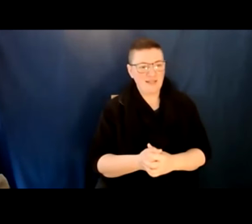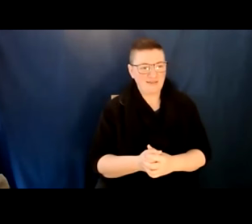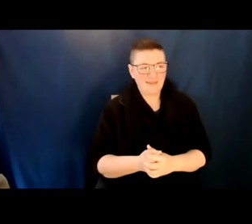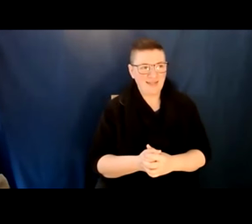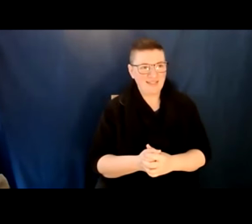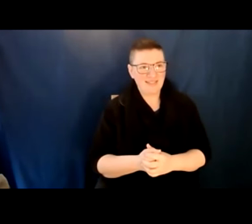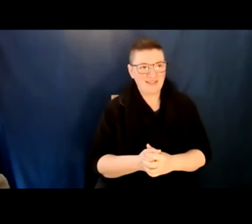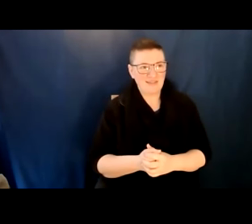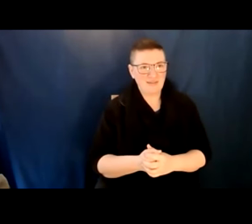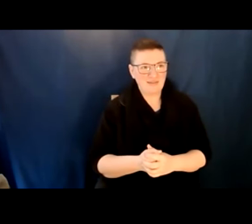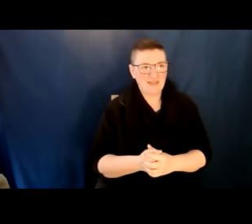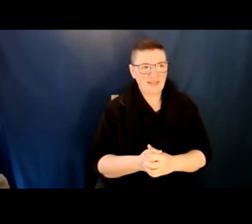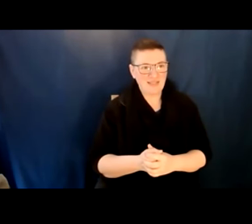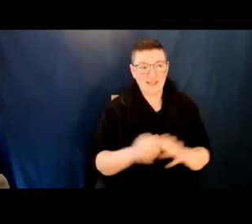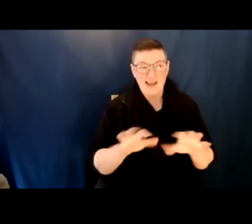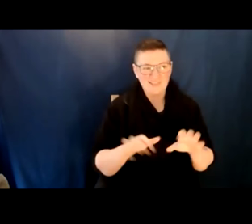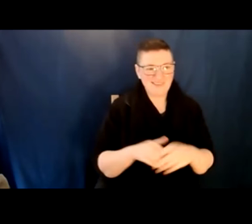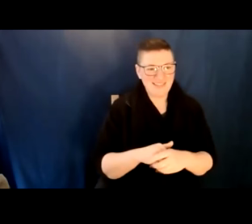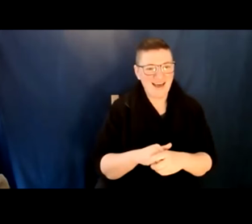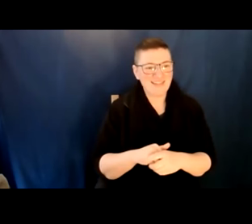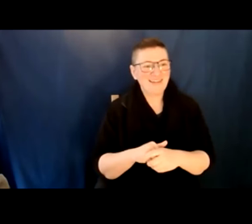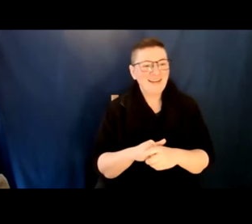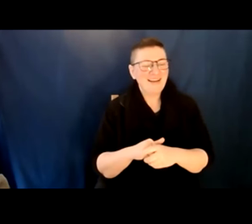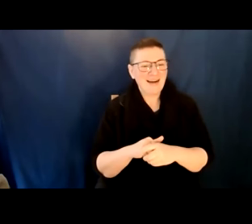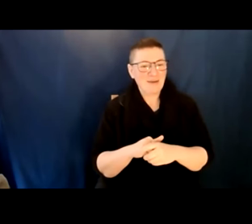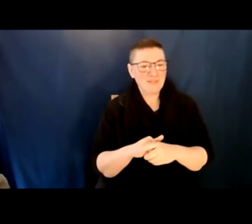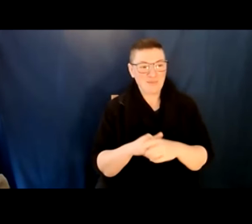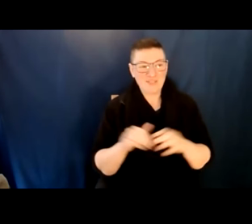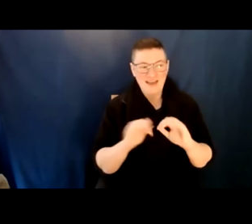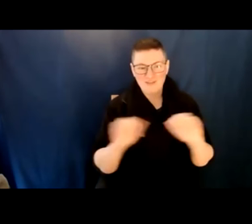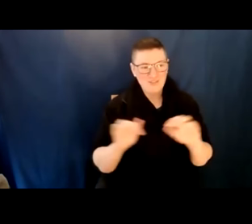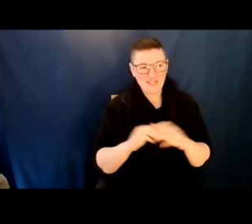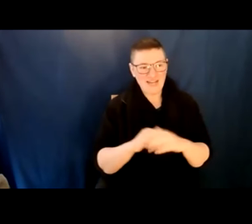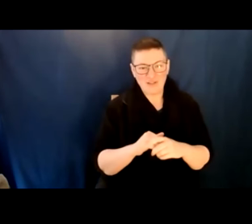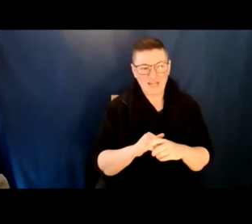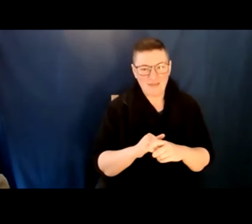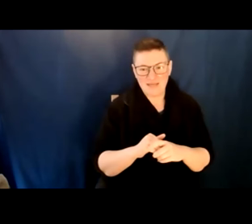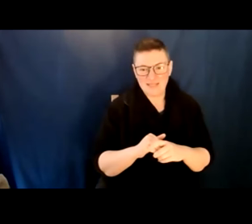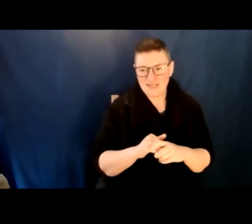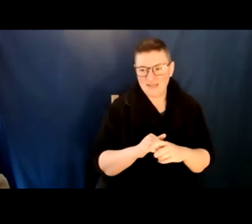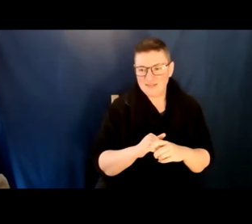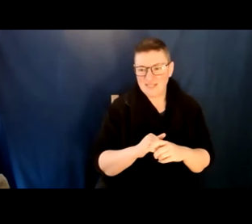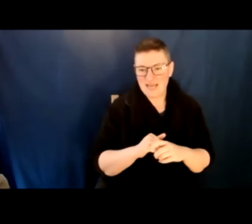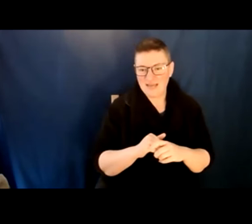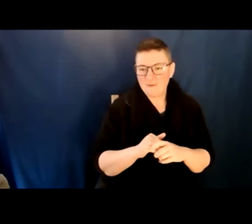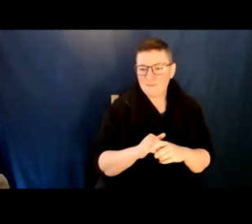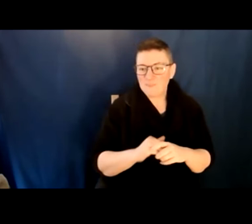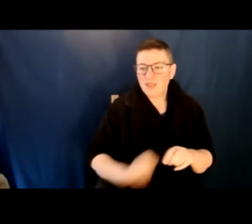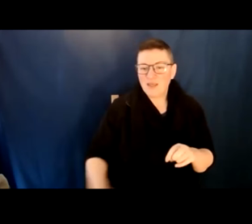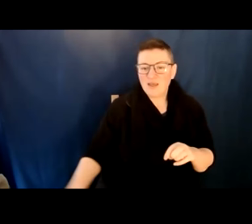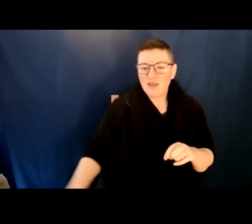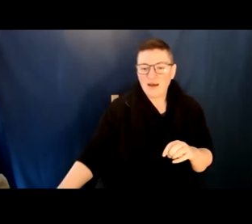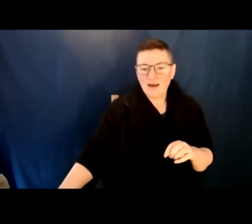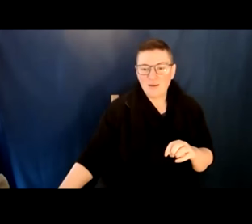because it's a lot. It's a lot. So I'm just gonna have a look at A, B, and C today,